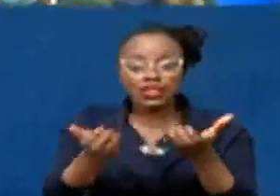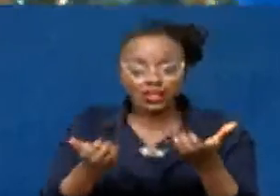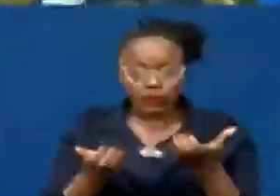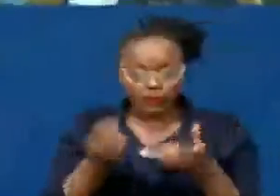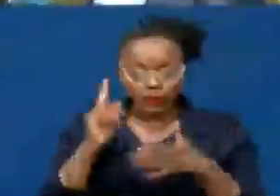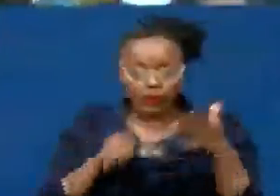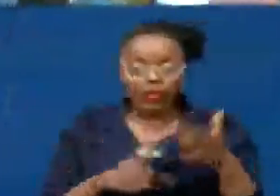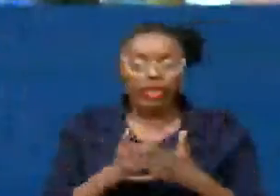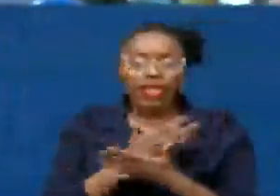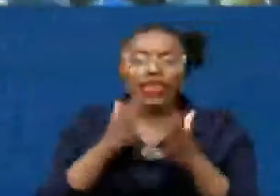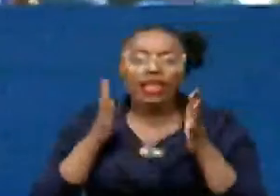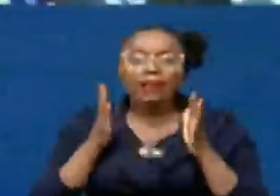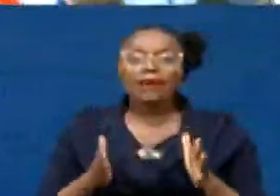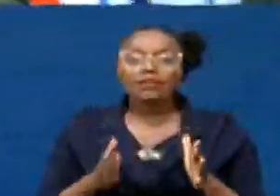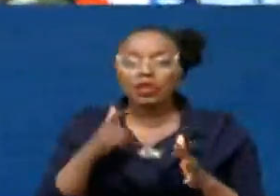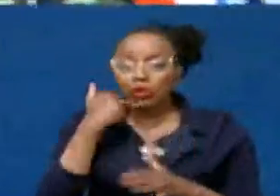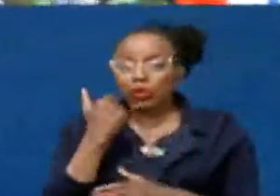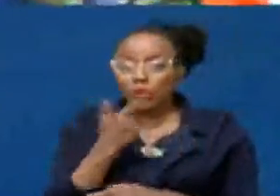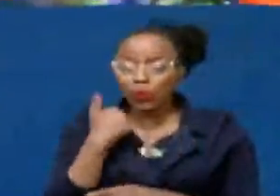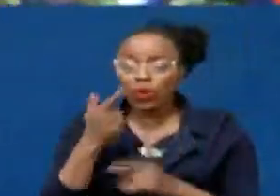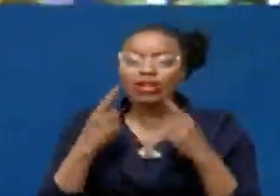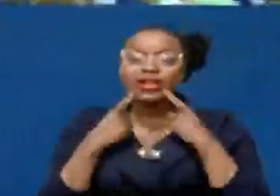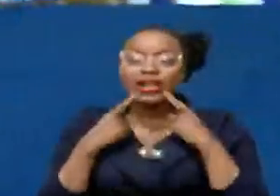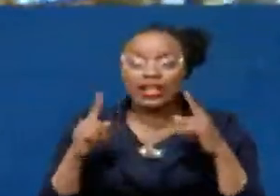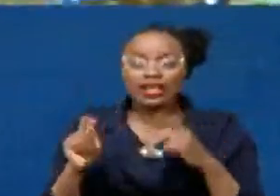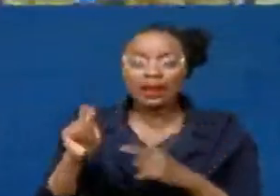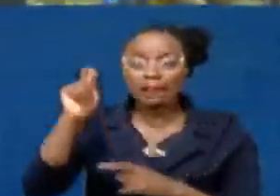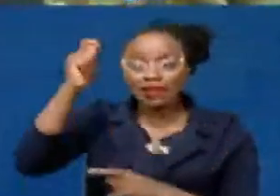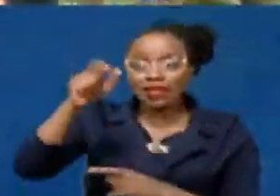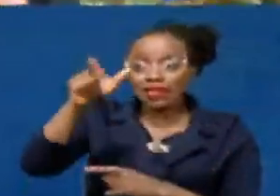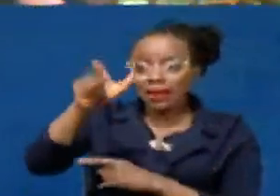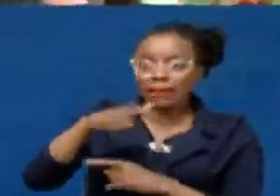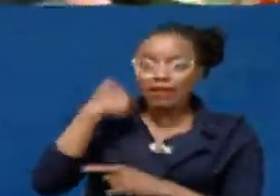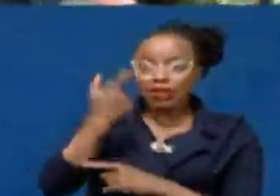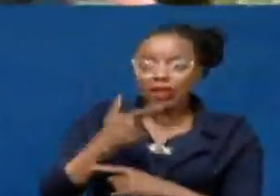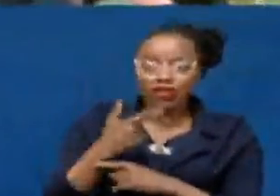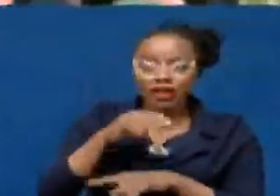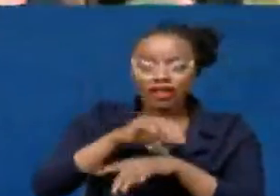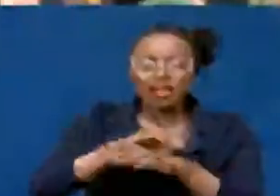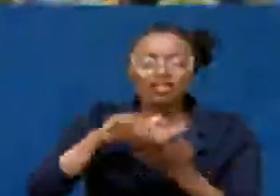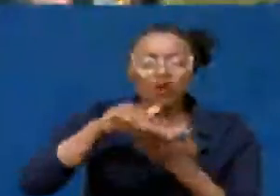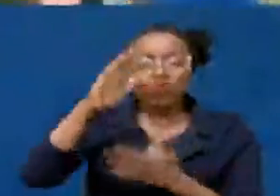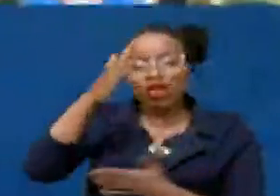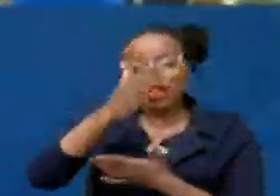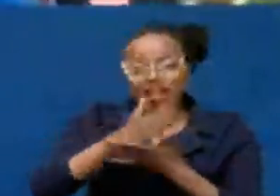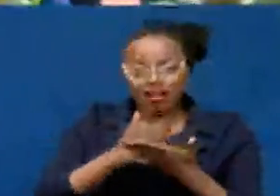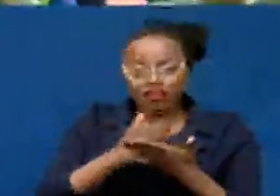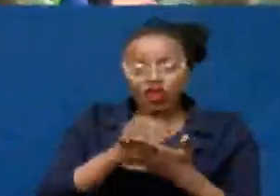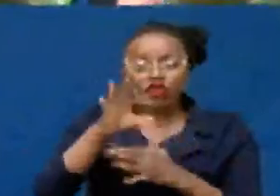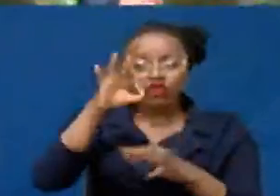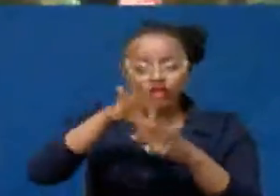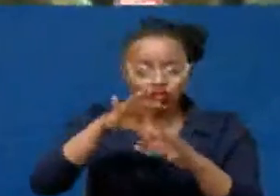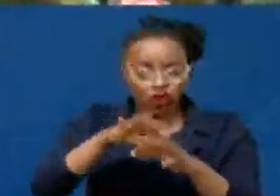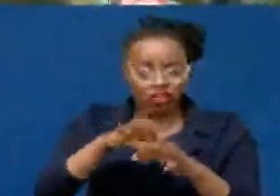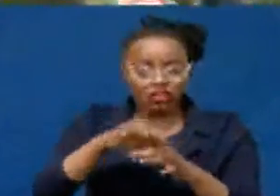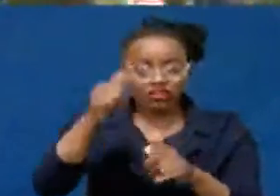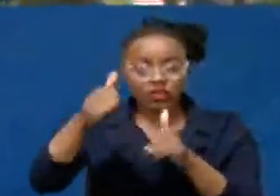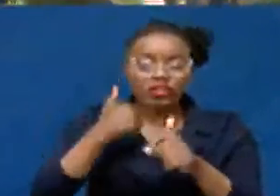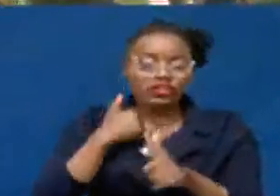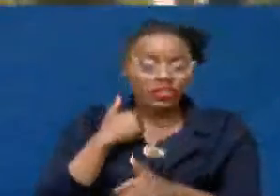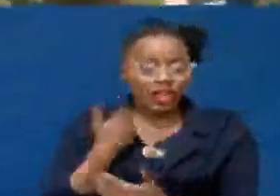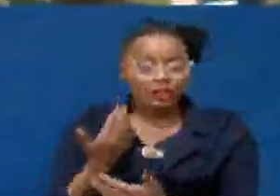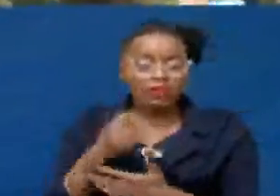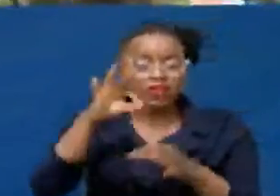that whoever will be declared president is the candidate that gets more than half 50% of the votes that have